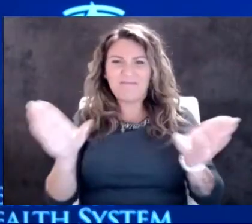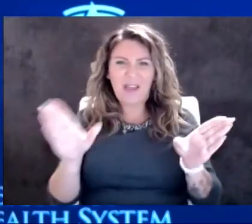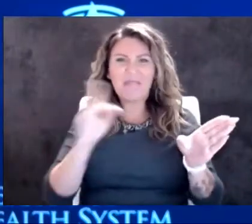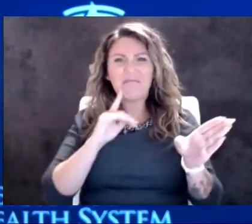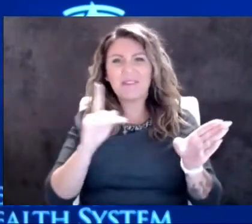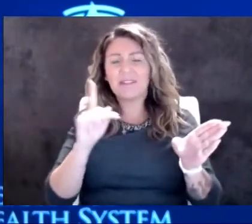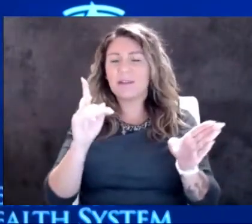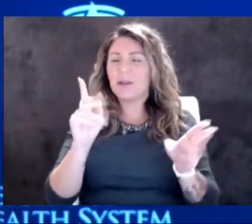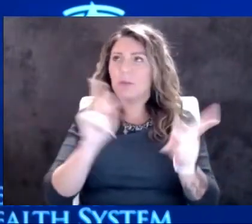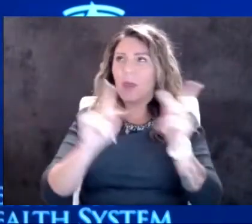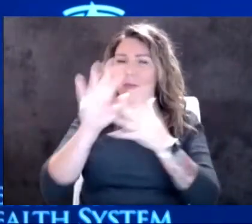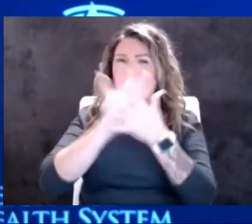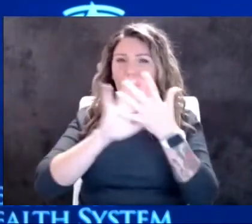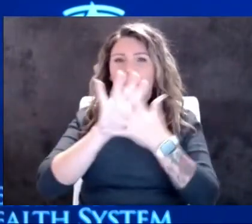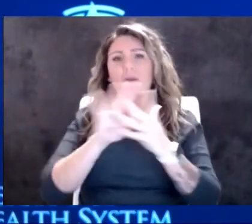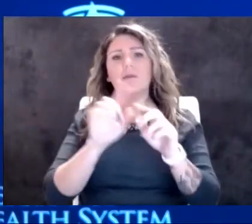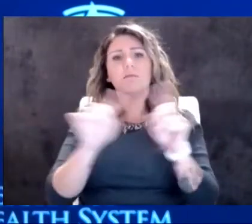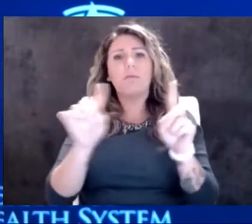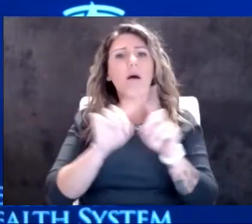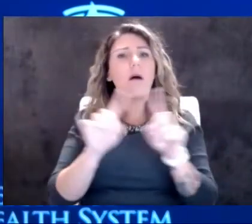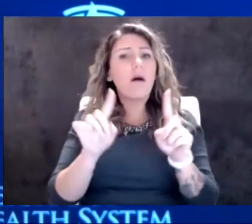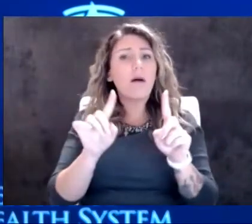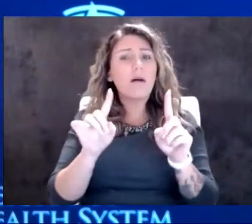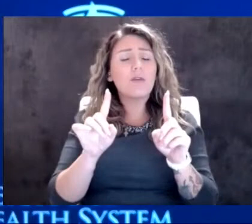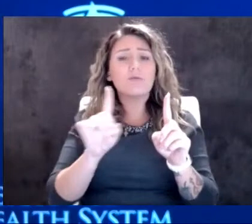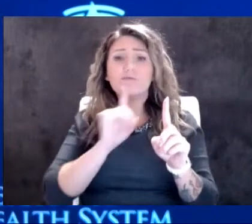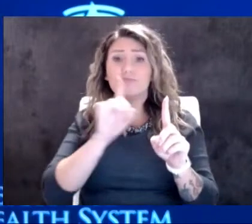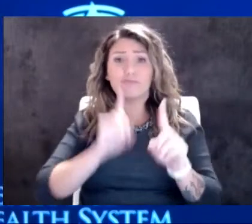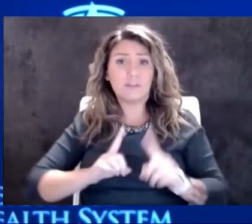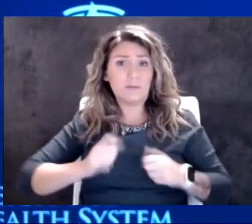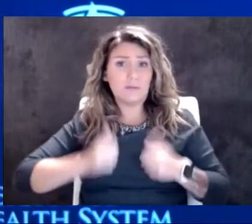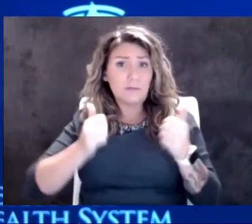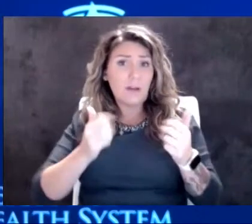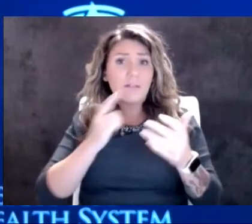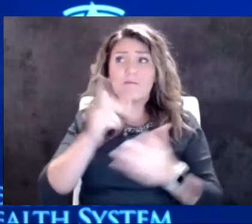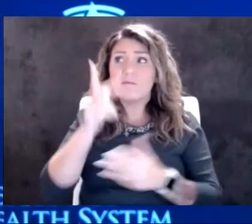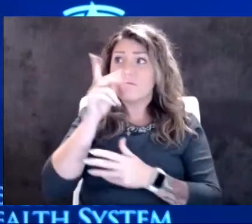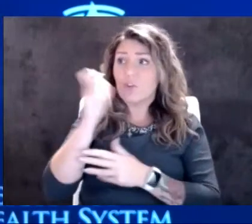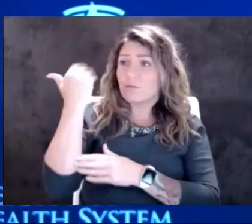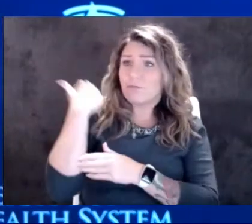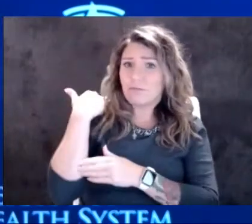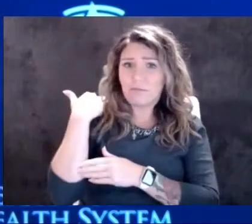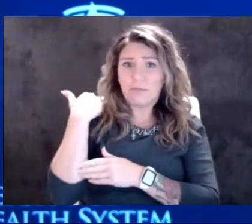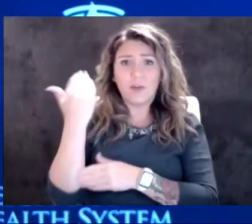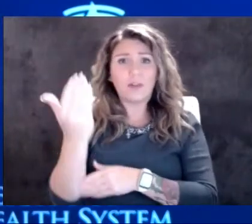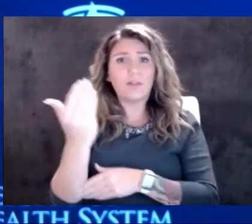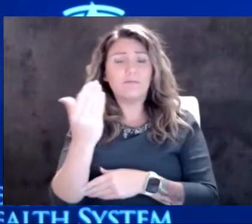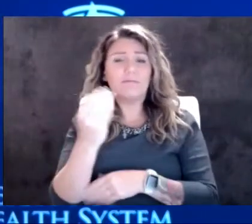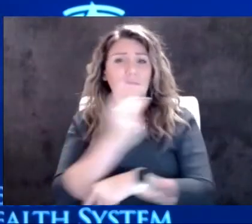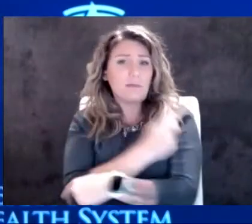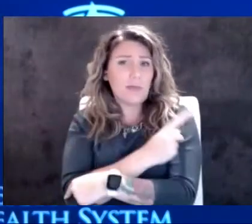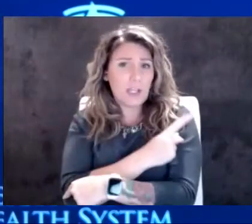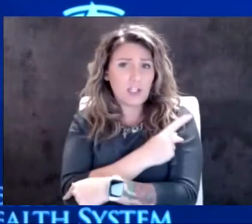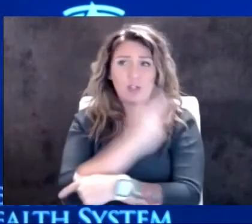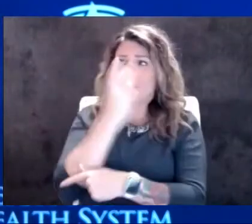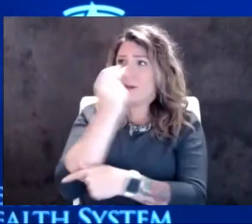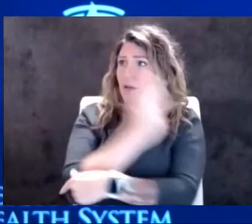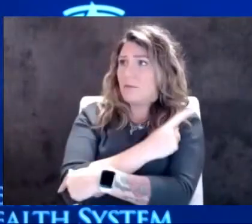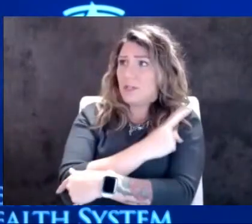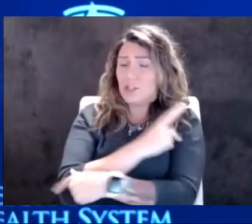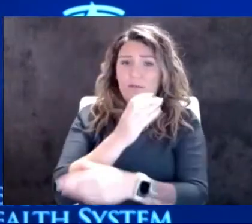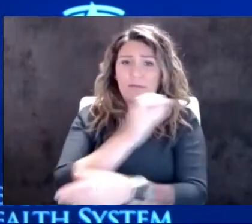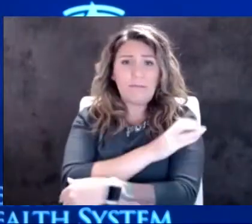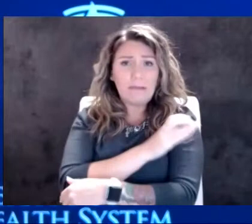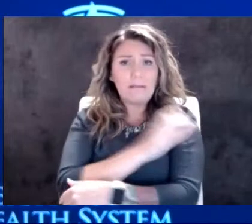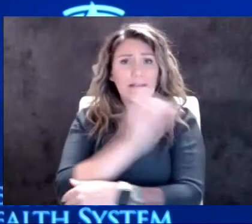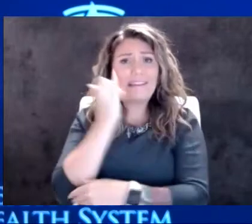But the reality is, I think you may have heard us say before on the program, and we've been saying to our patients in the outpatient clinic, that if you're a transplant